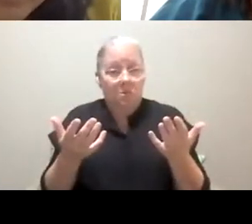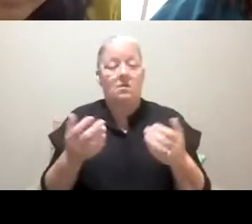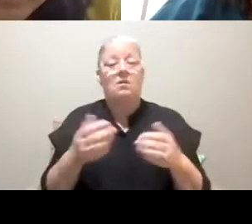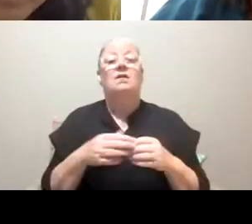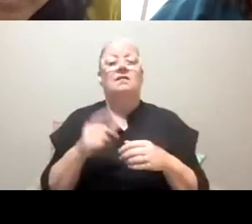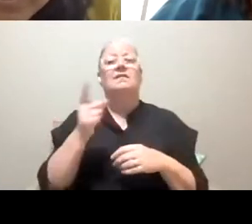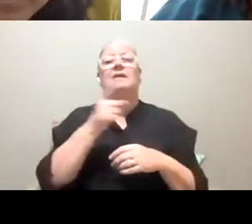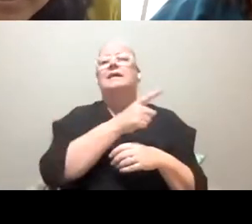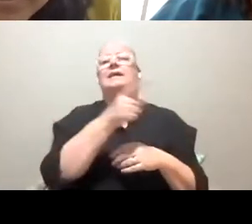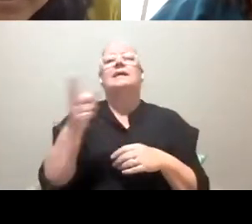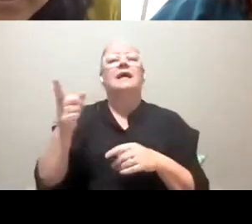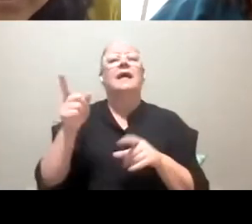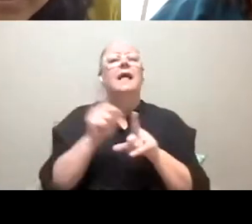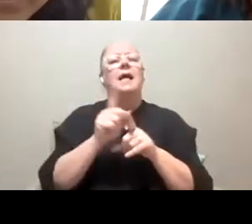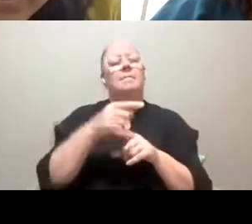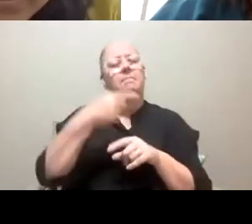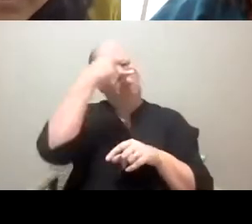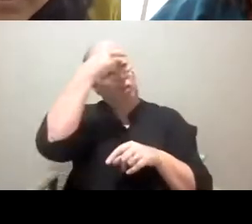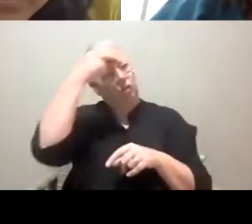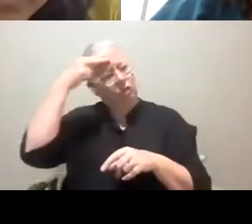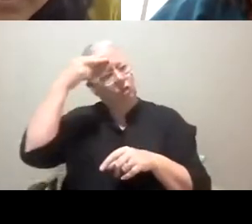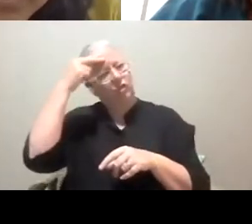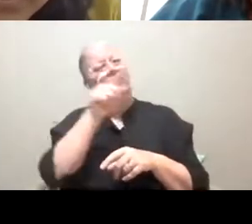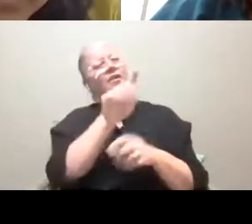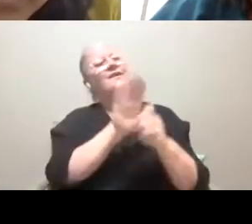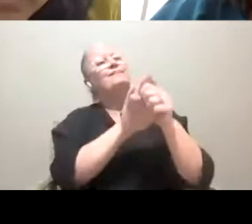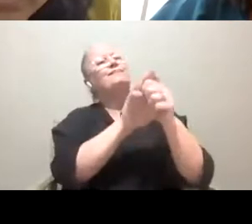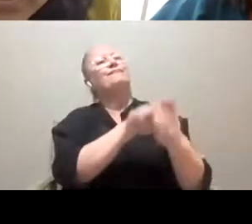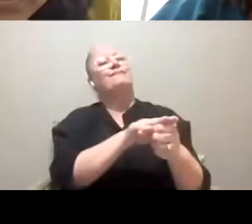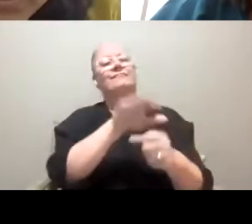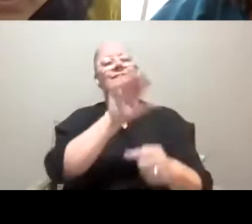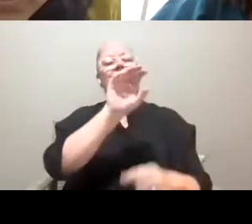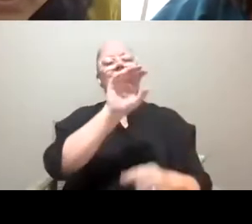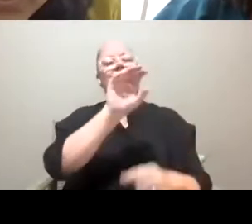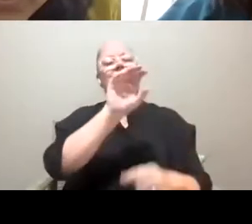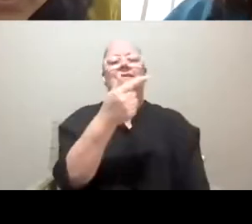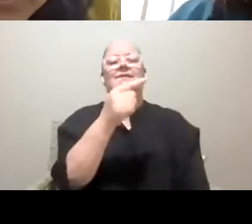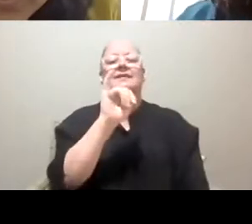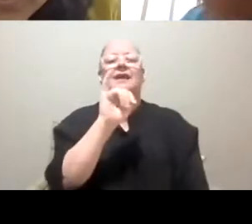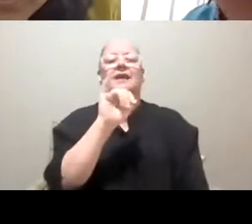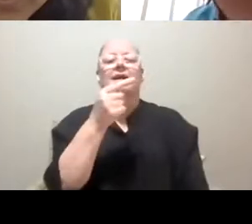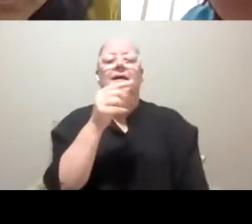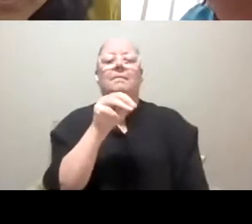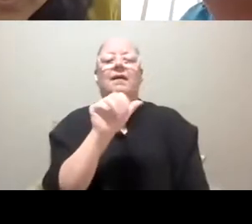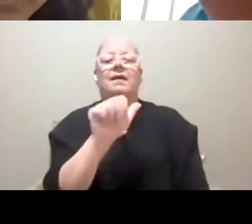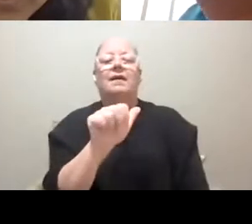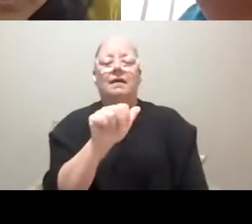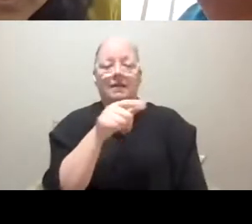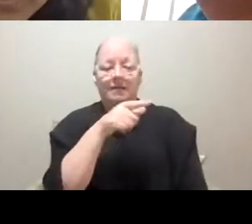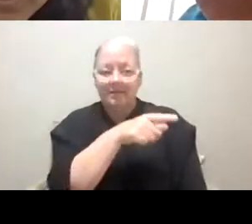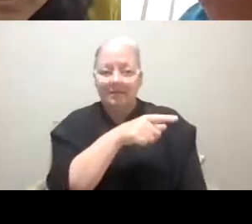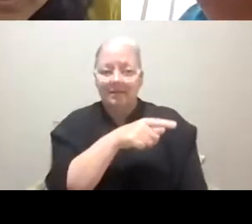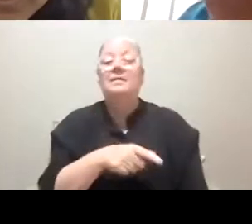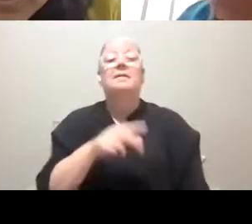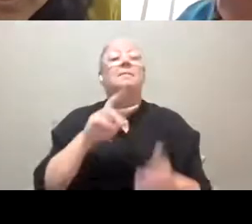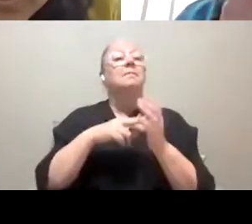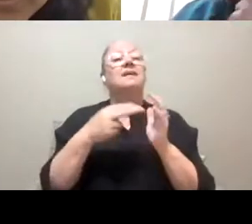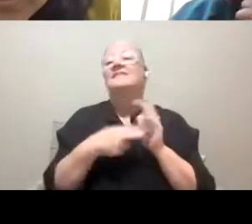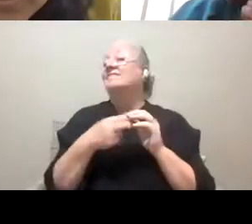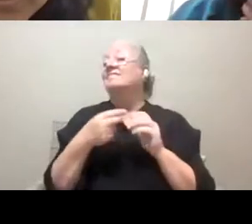stigma that means people with disabilities are not consulted